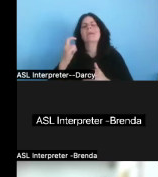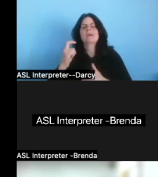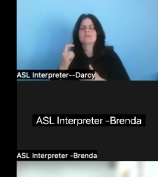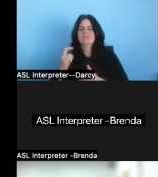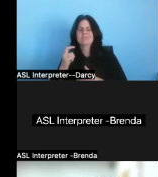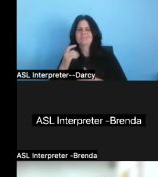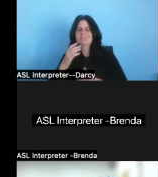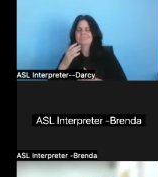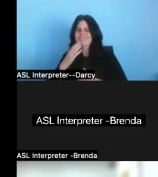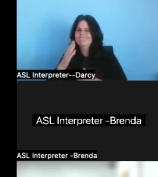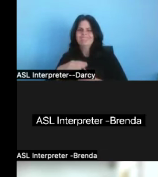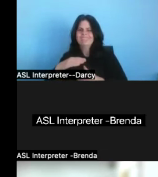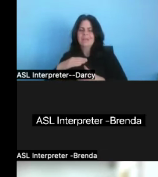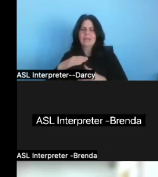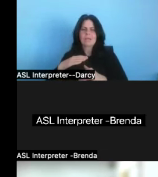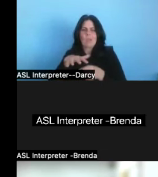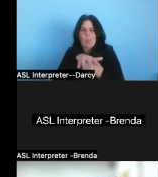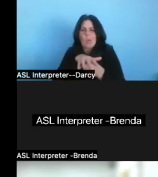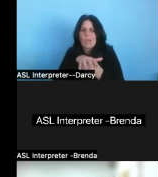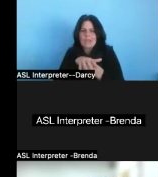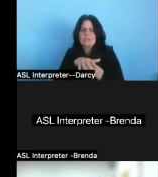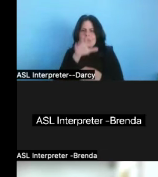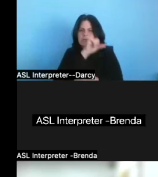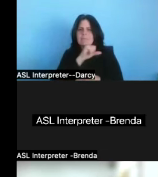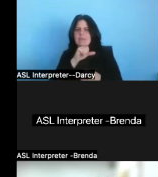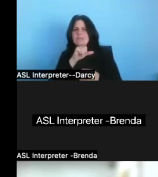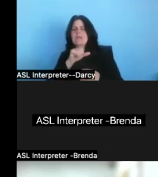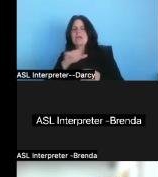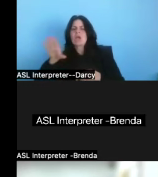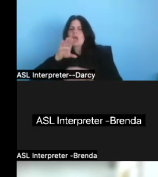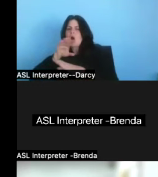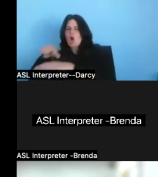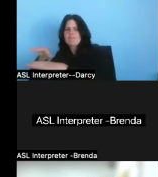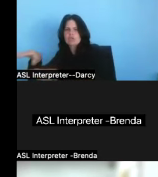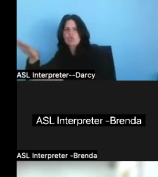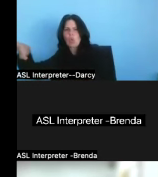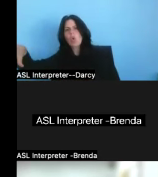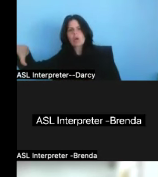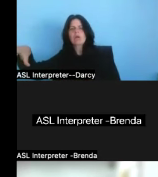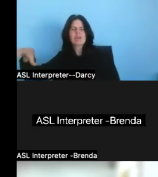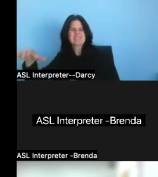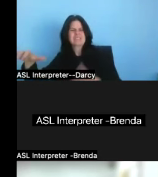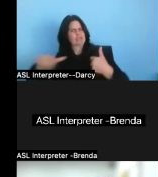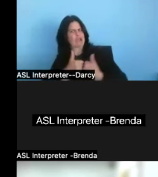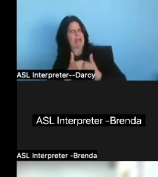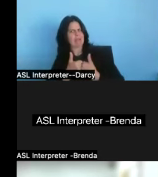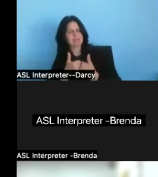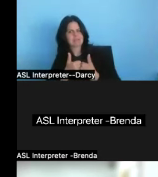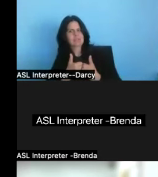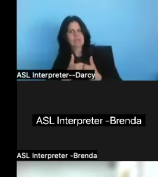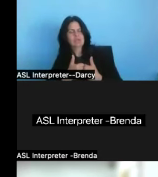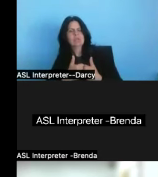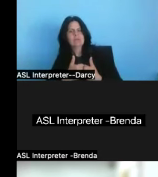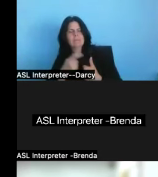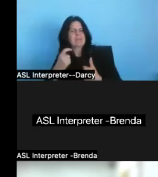estimate. So offshore and edge of network earthquakes can be challenging for the Shake Alert algorithms, and that's due to poor